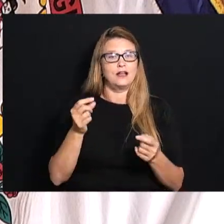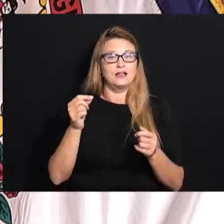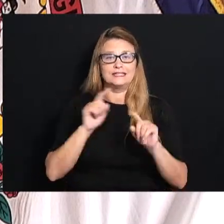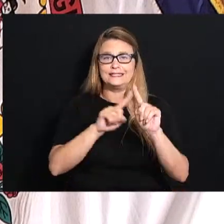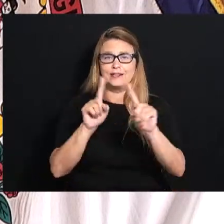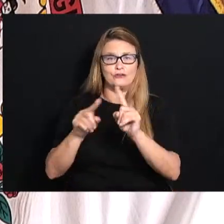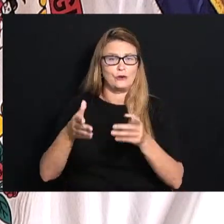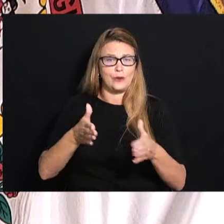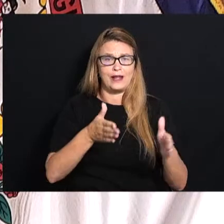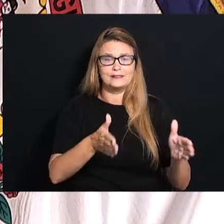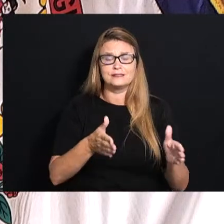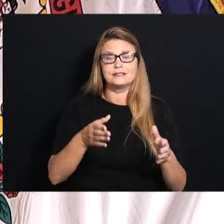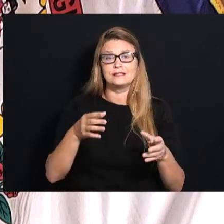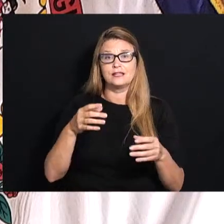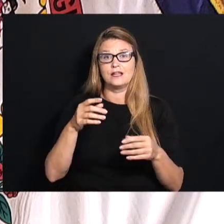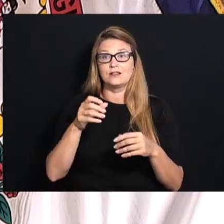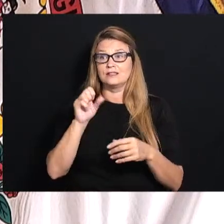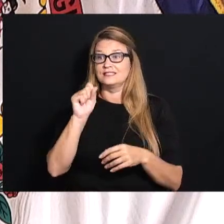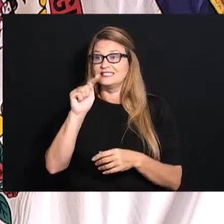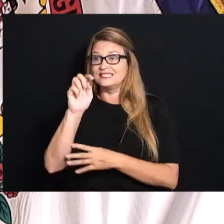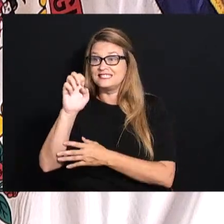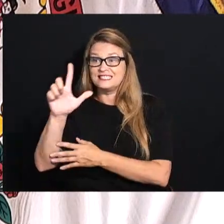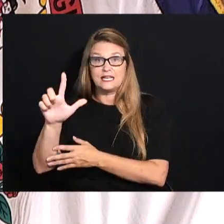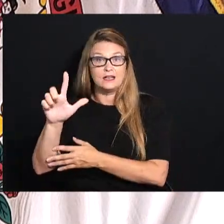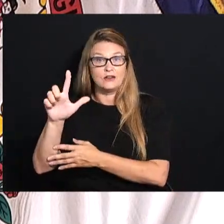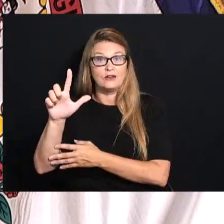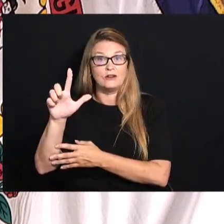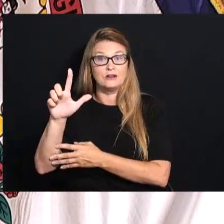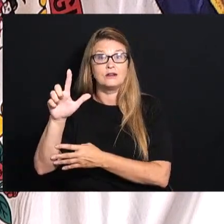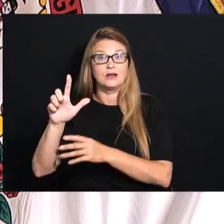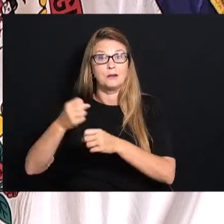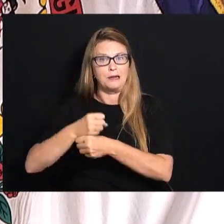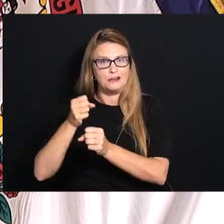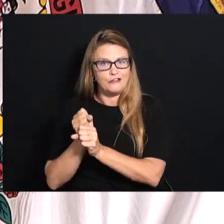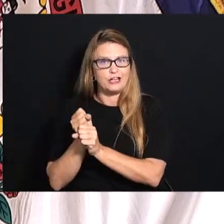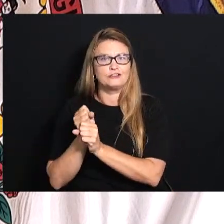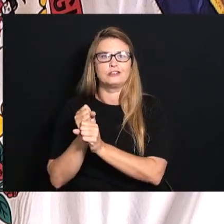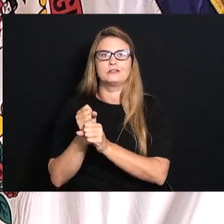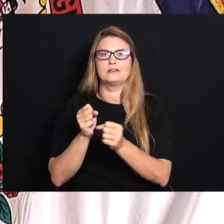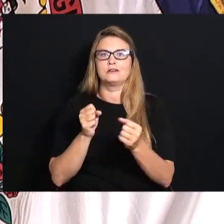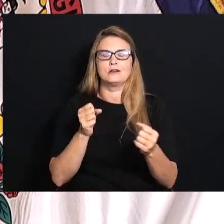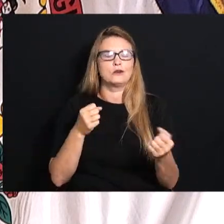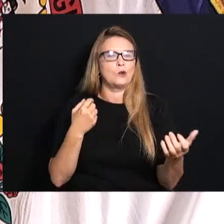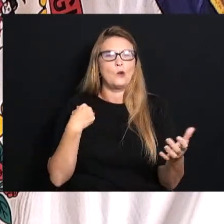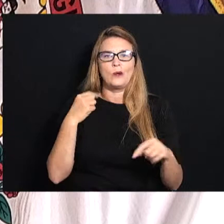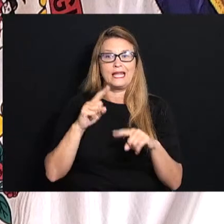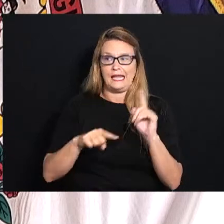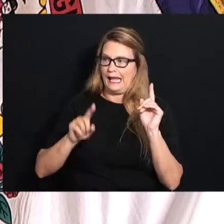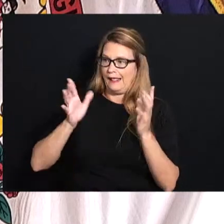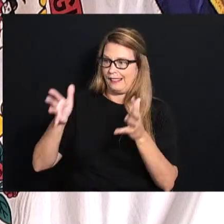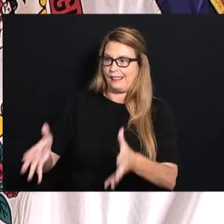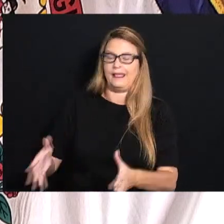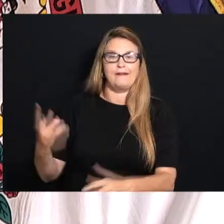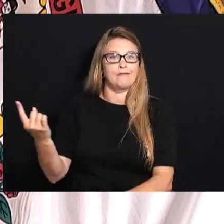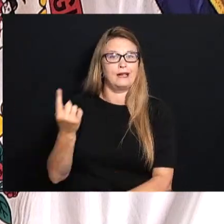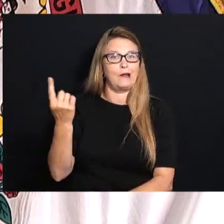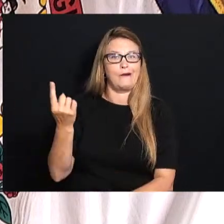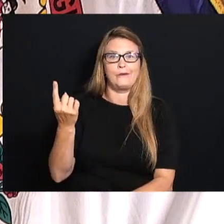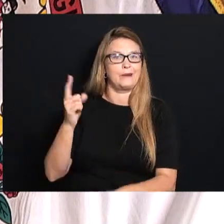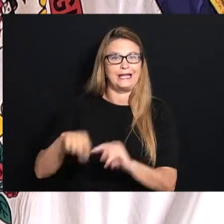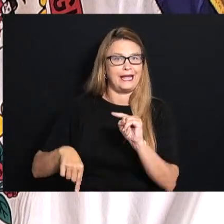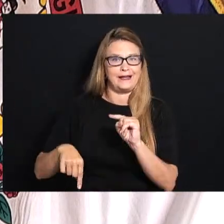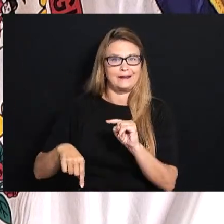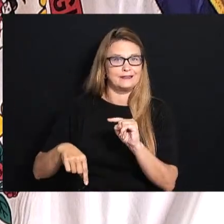from the standpoint of our steel making to everything. We can't just walk off and leave them,